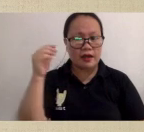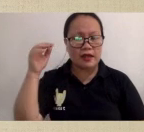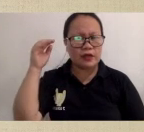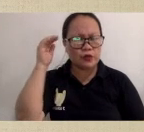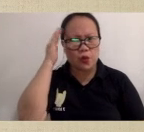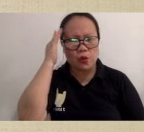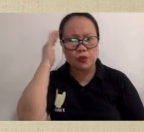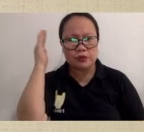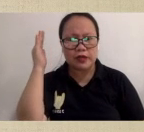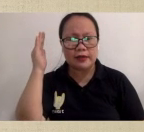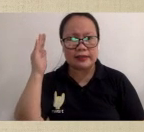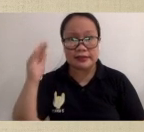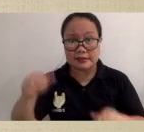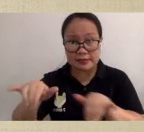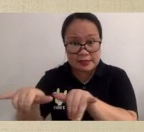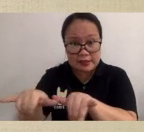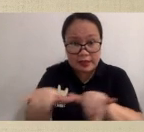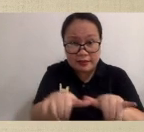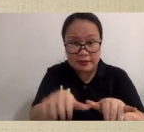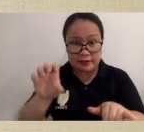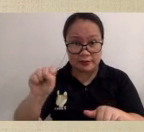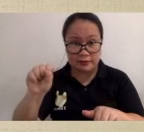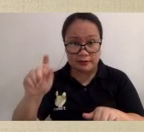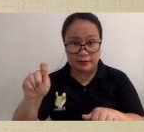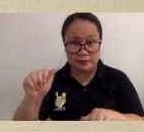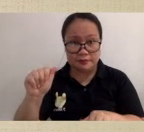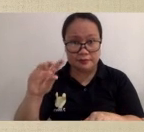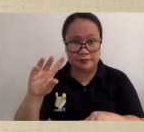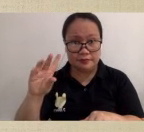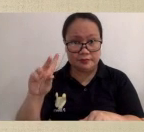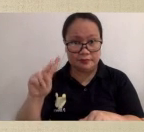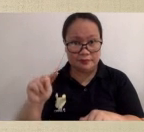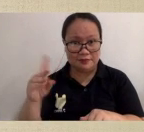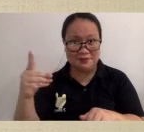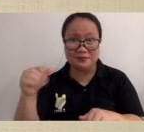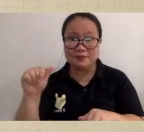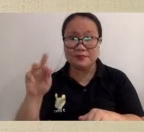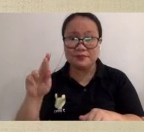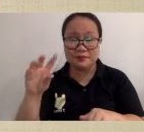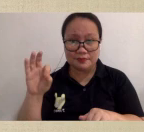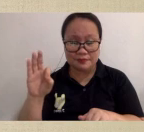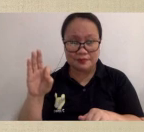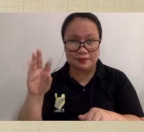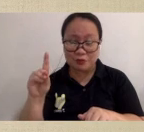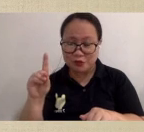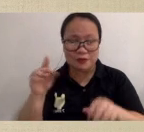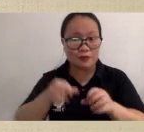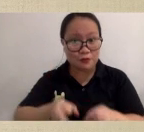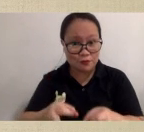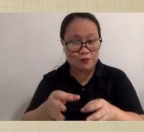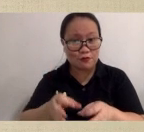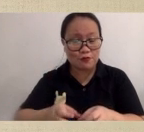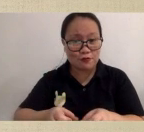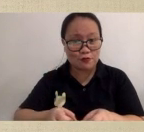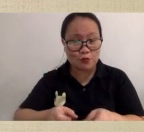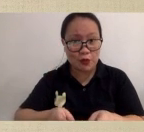Note, in standard form, a should be a positive real number. Tatandaan natin yan.